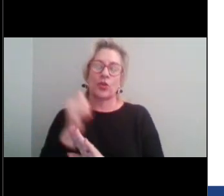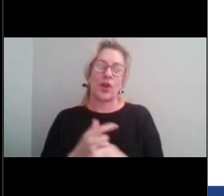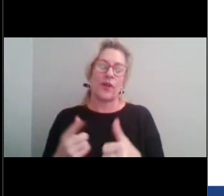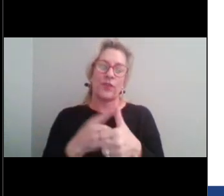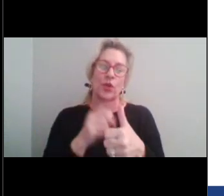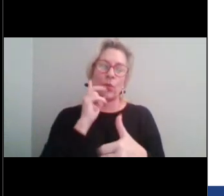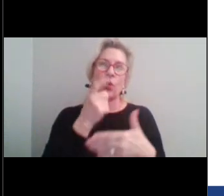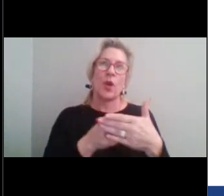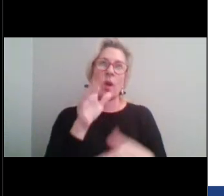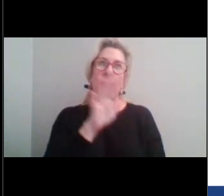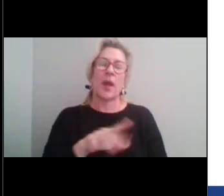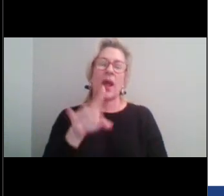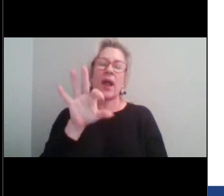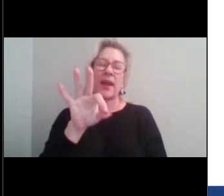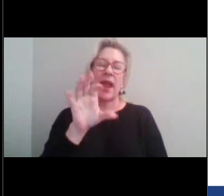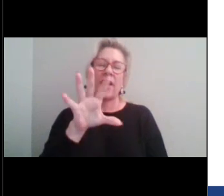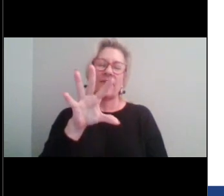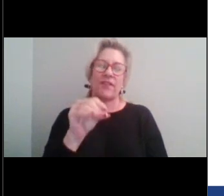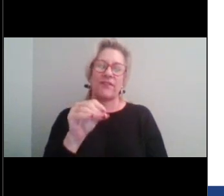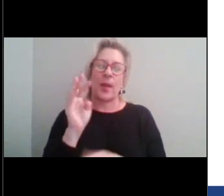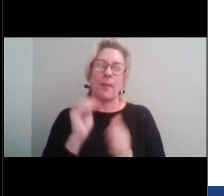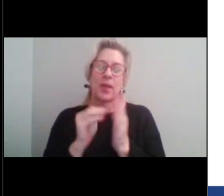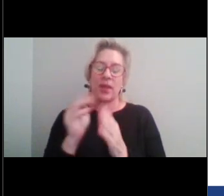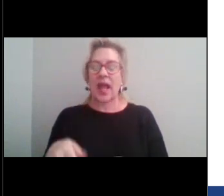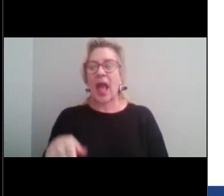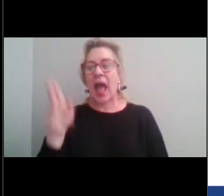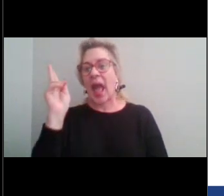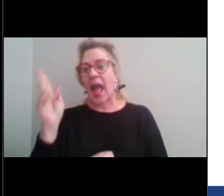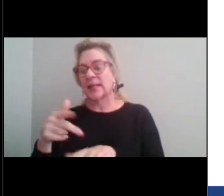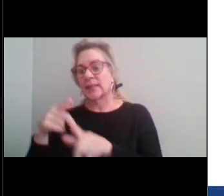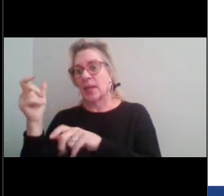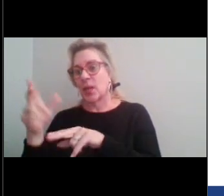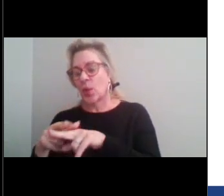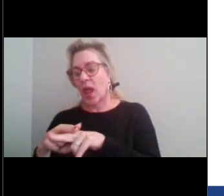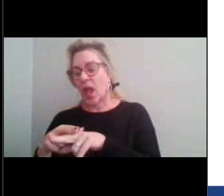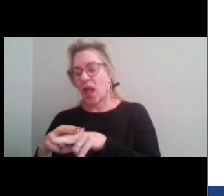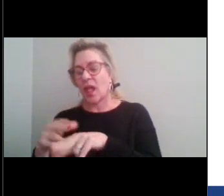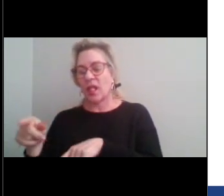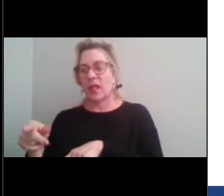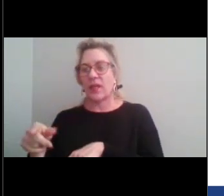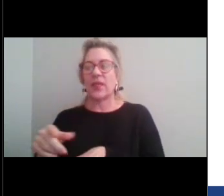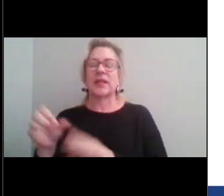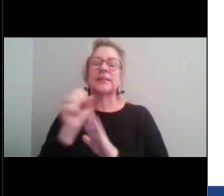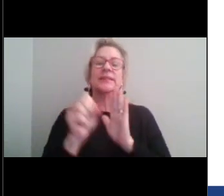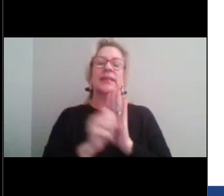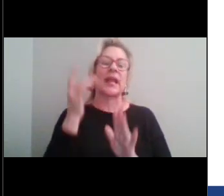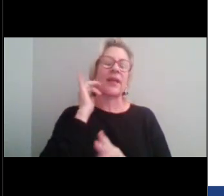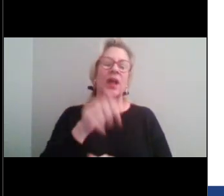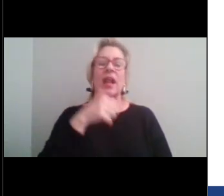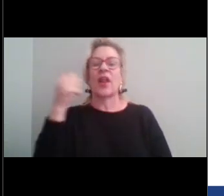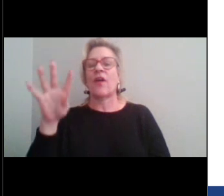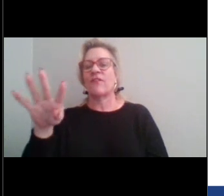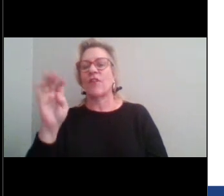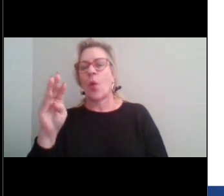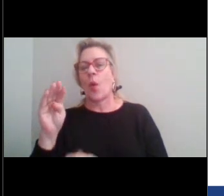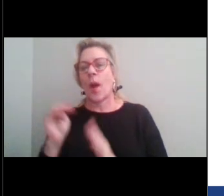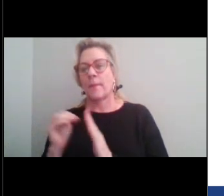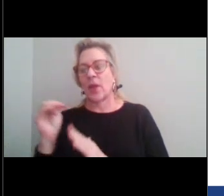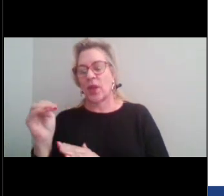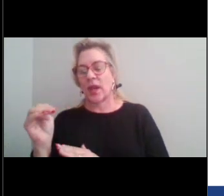about $950 million. High-speed rail spending about $440 on that. State of California is putting in about another $400 million.